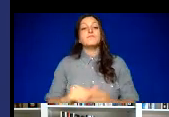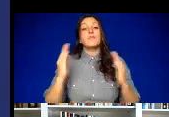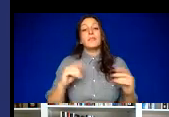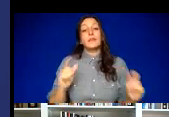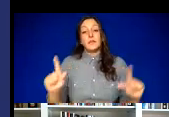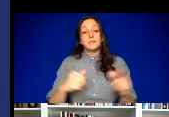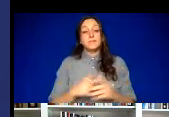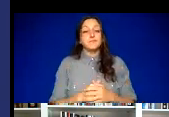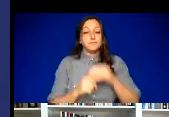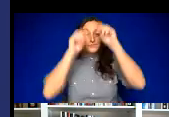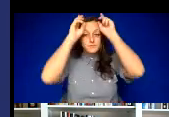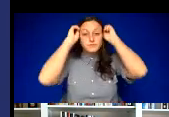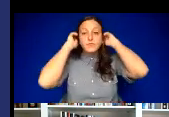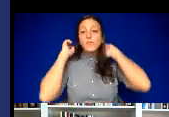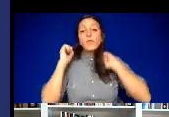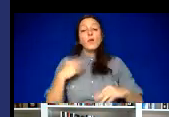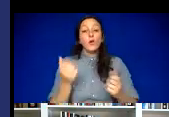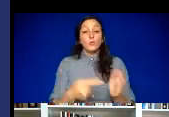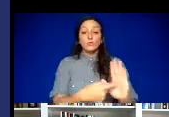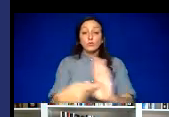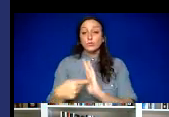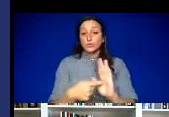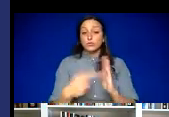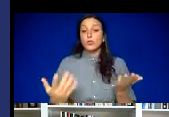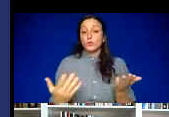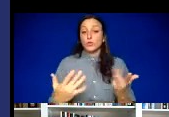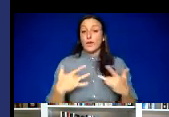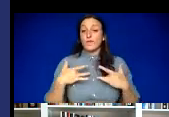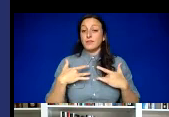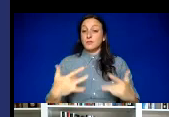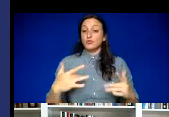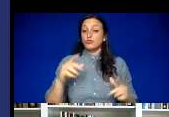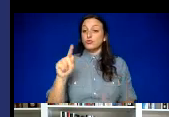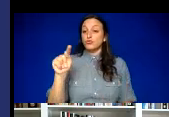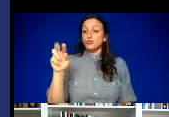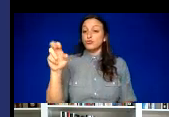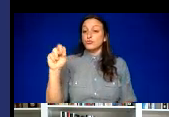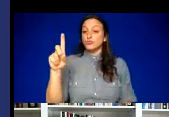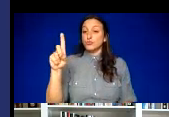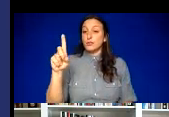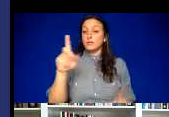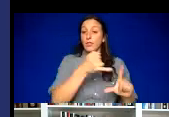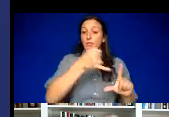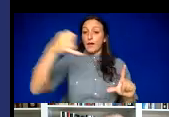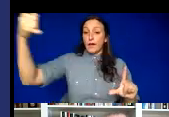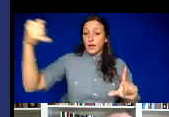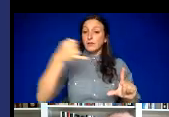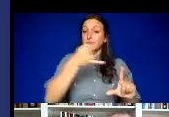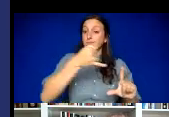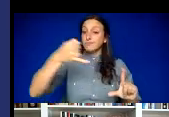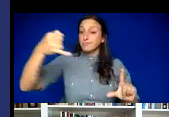Just want to give you, show you how we have a trend line continuing to increase really efficiency, and also bringing the